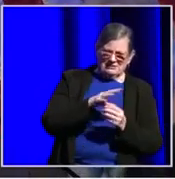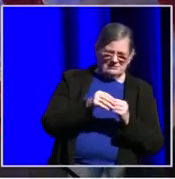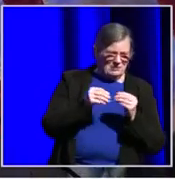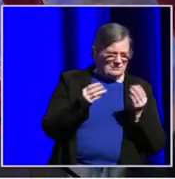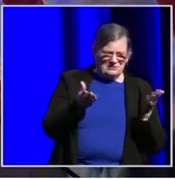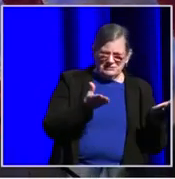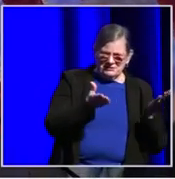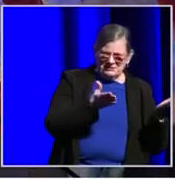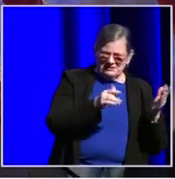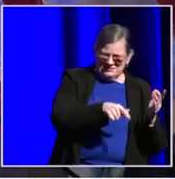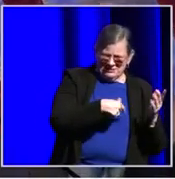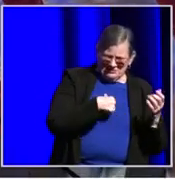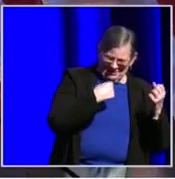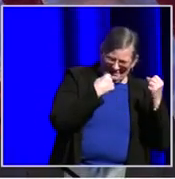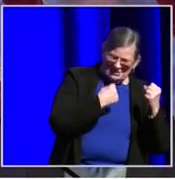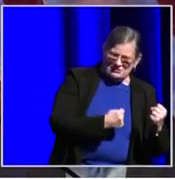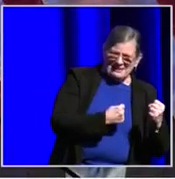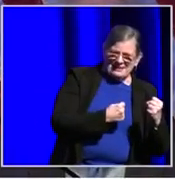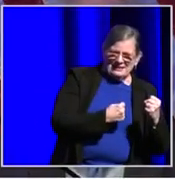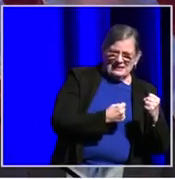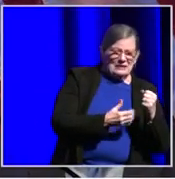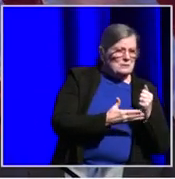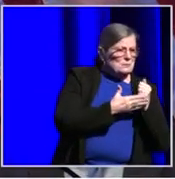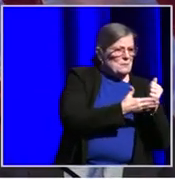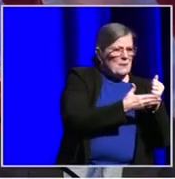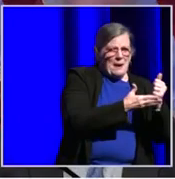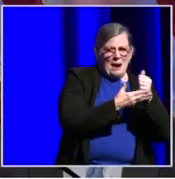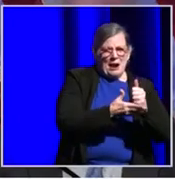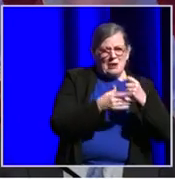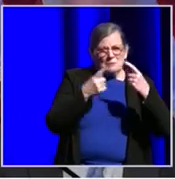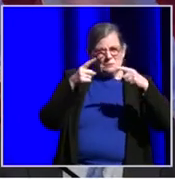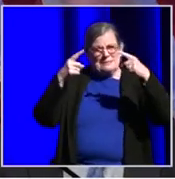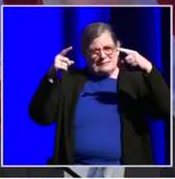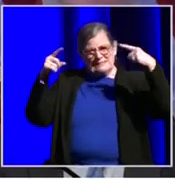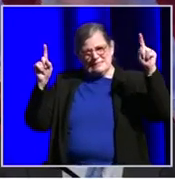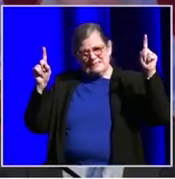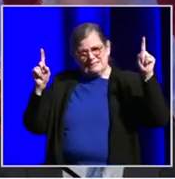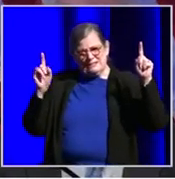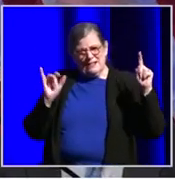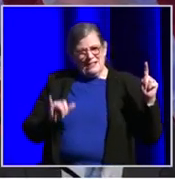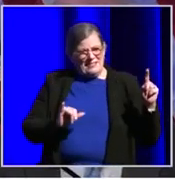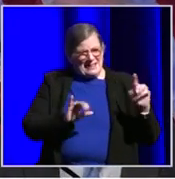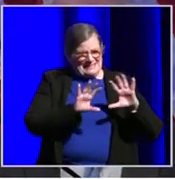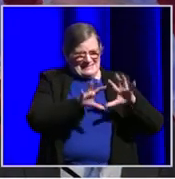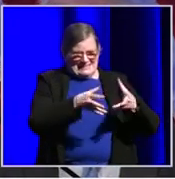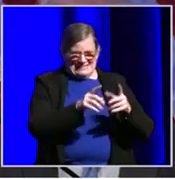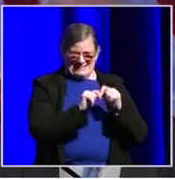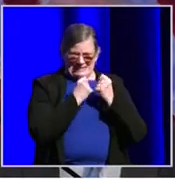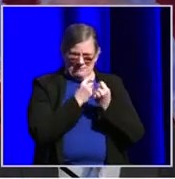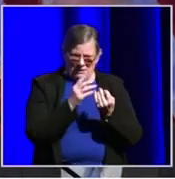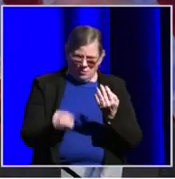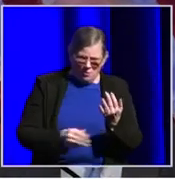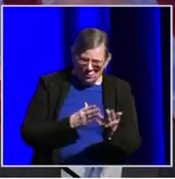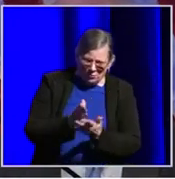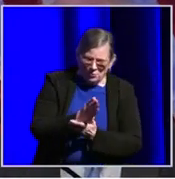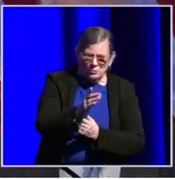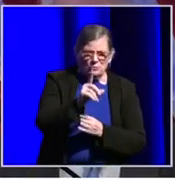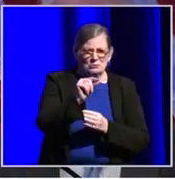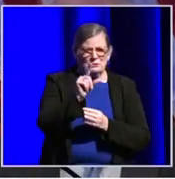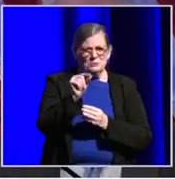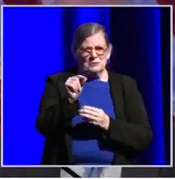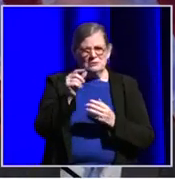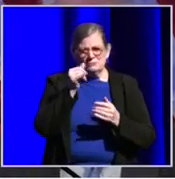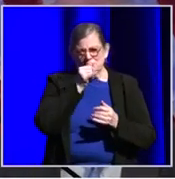strong and help us win. And this is the team that got us through the darkest days in 2020. And we stuck with them